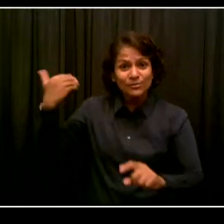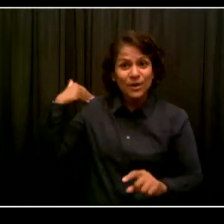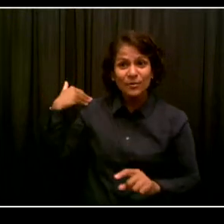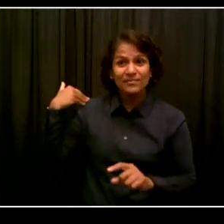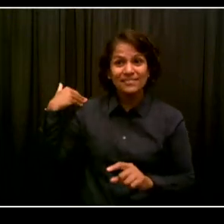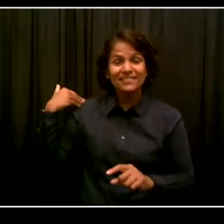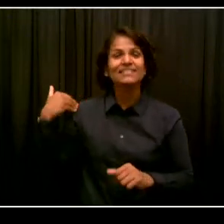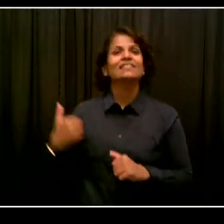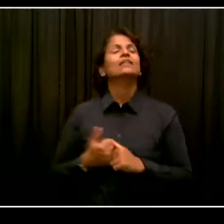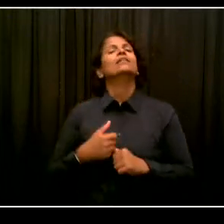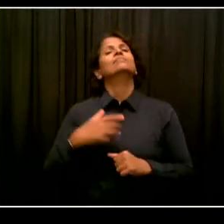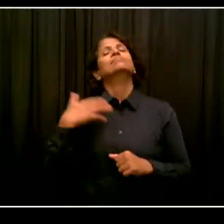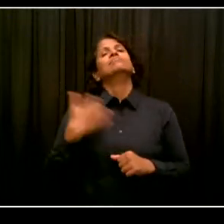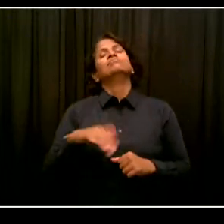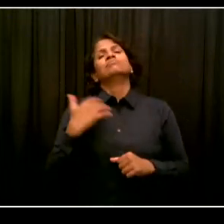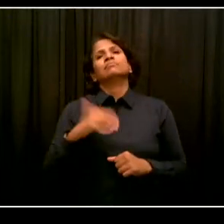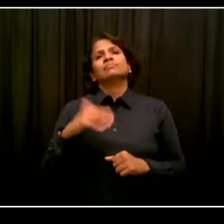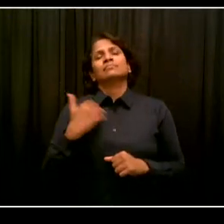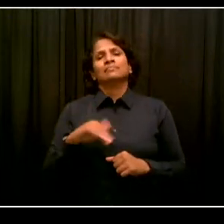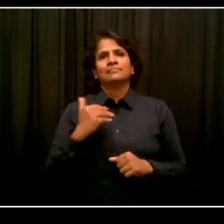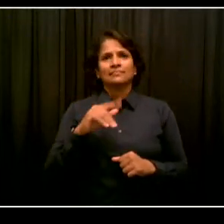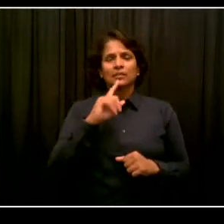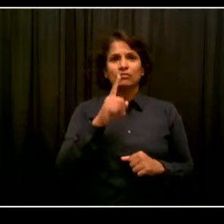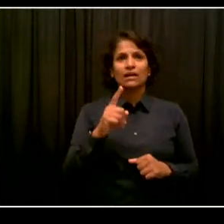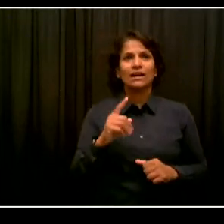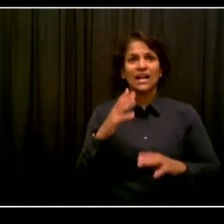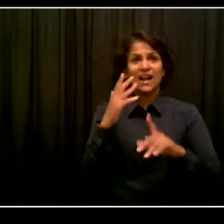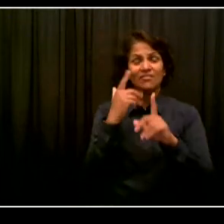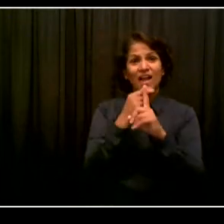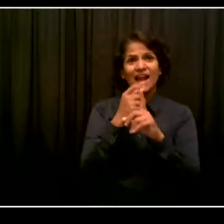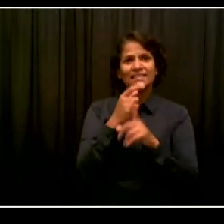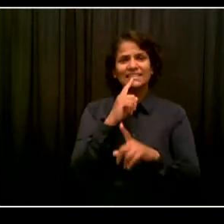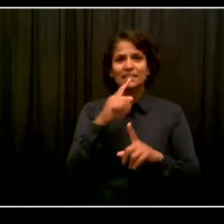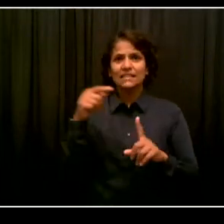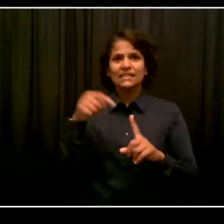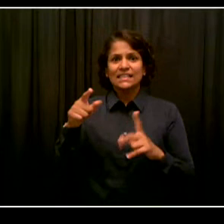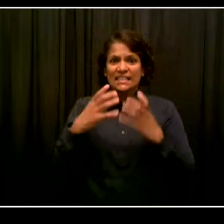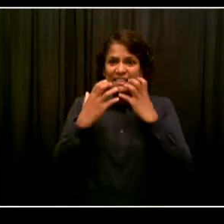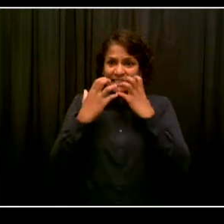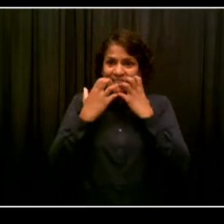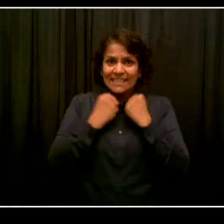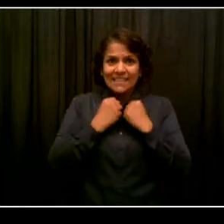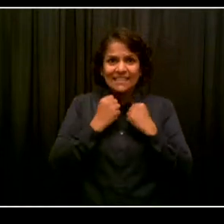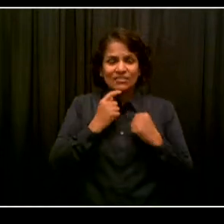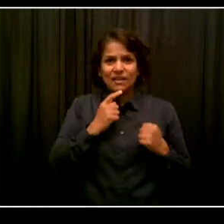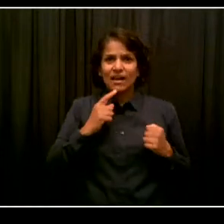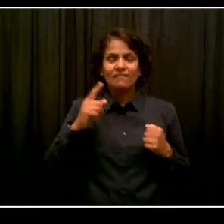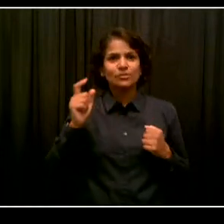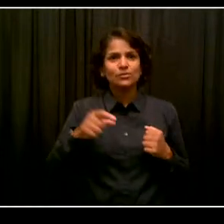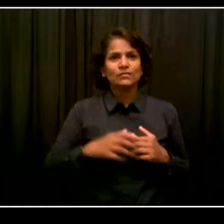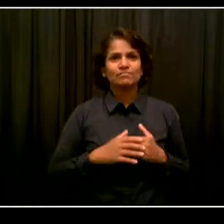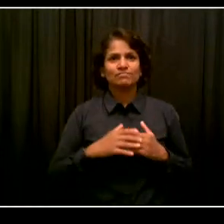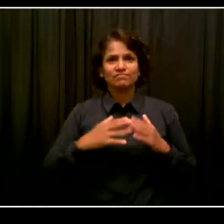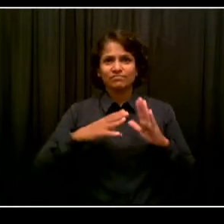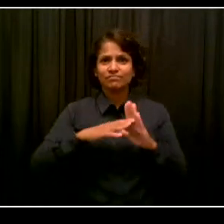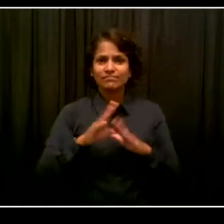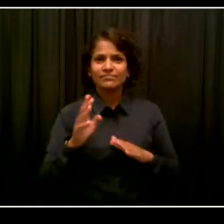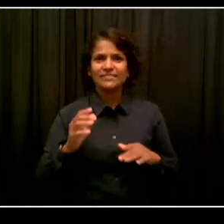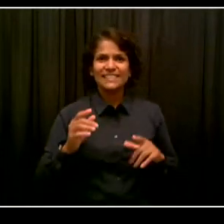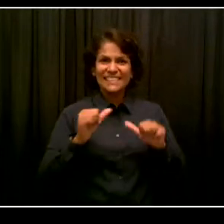the pandemic and the best way to prevent further shutdowns. So we will both be